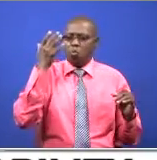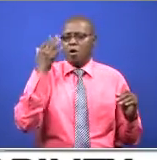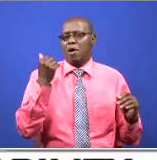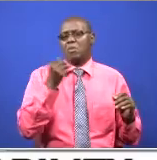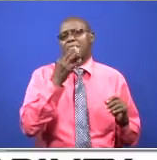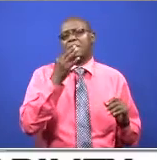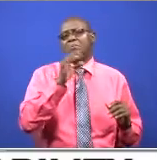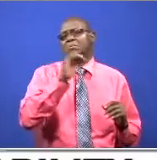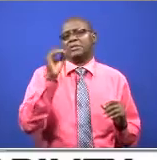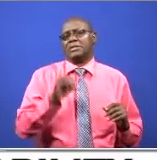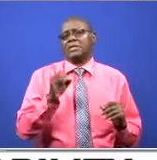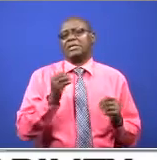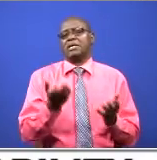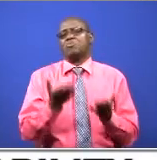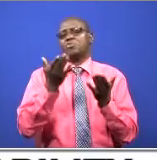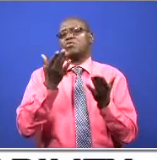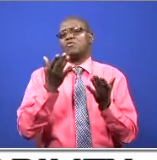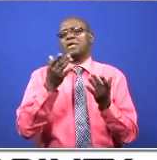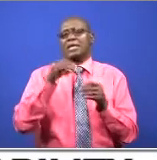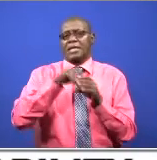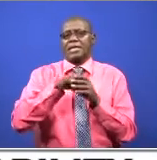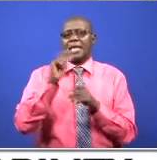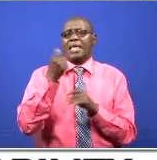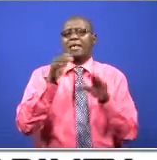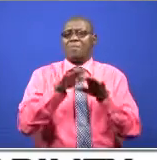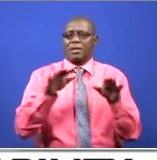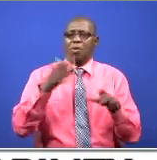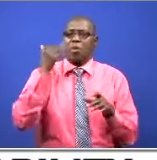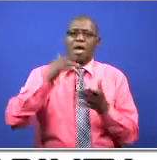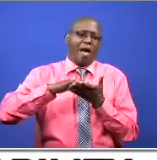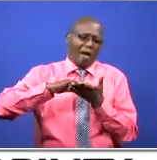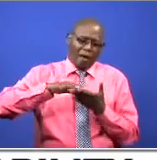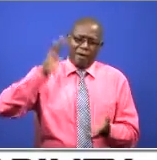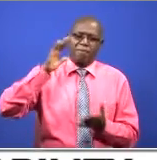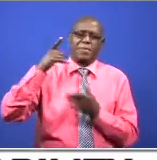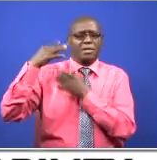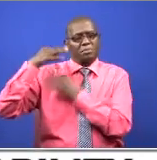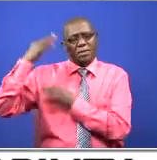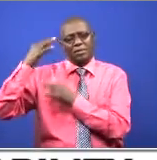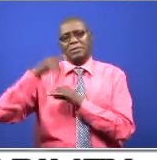3% in Kenya. Why? Because of high dependency on what is called